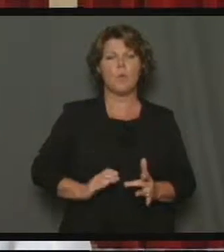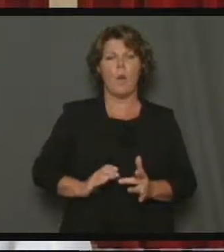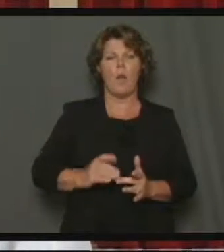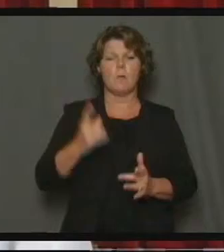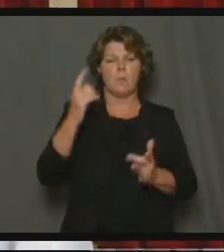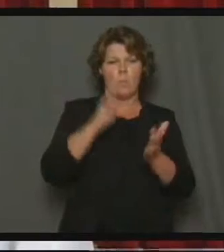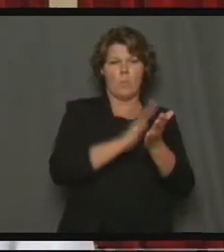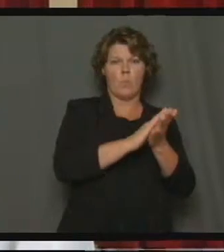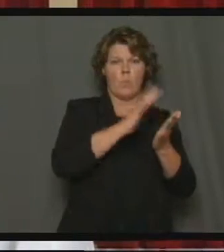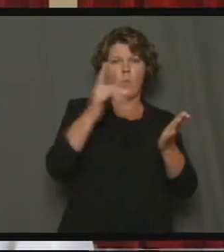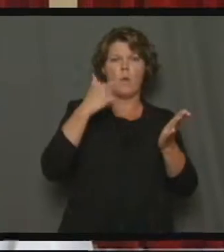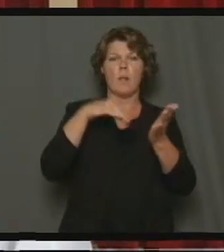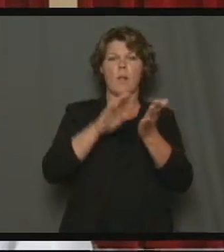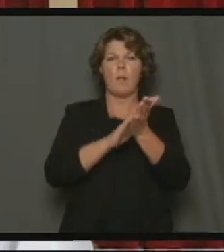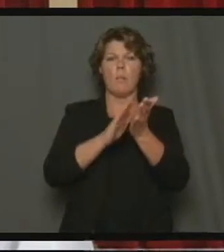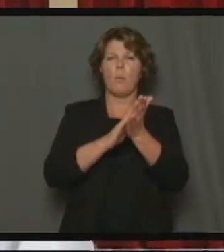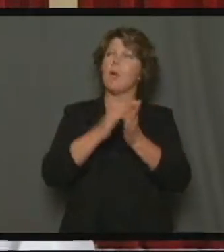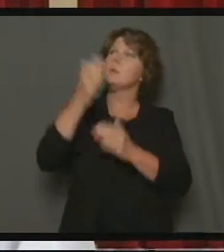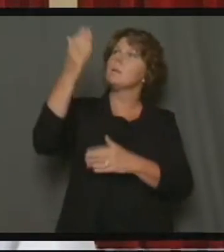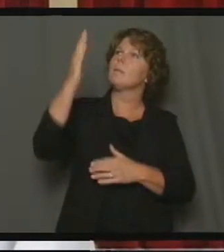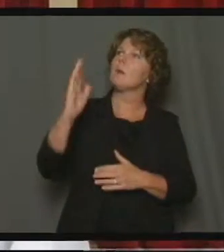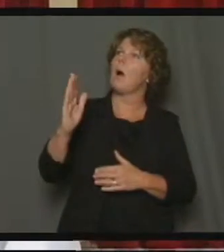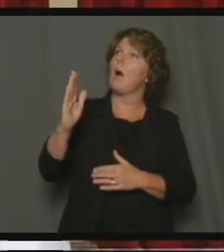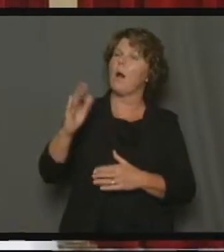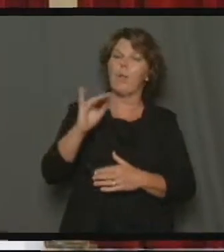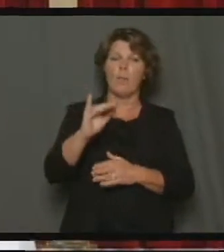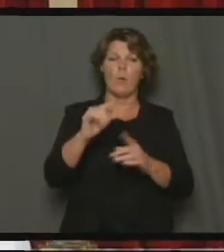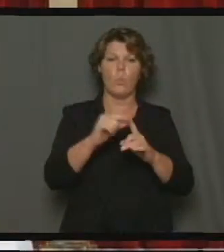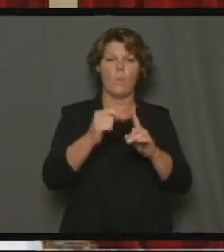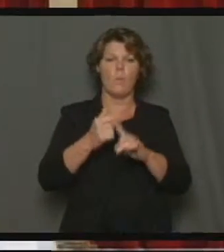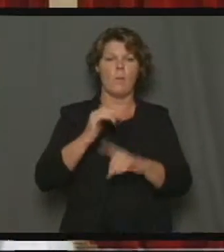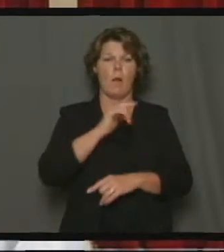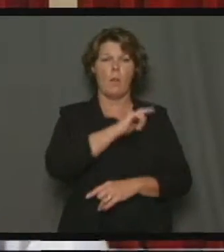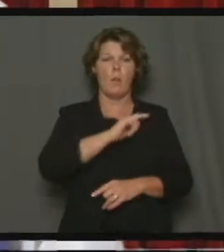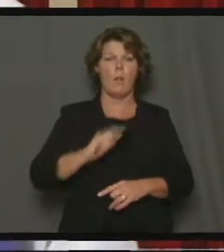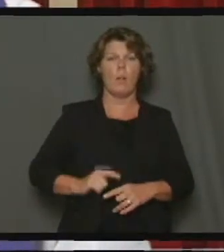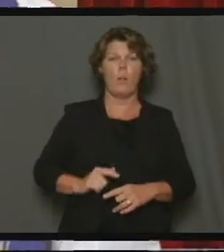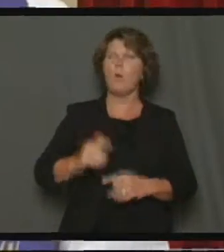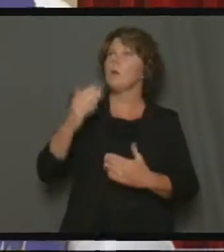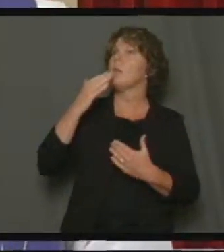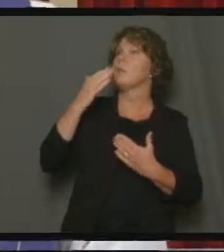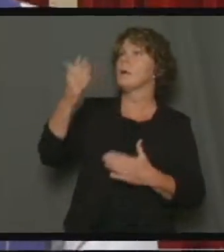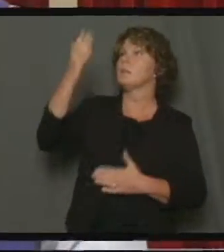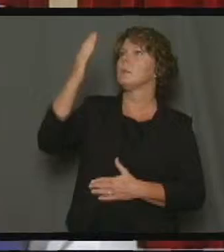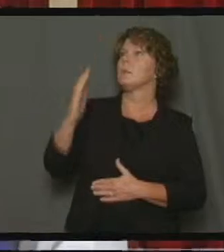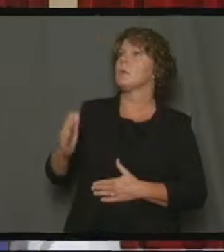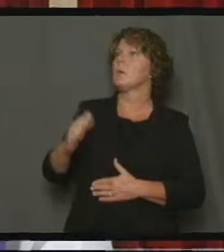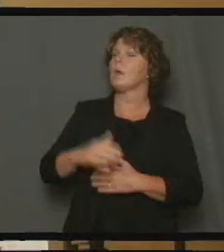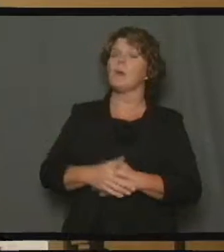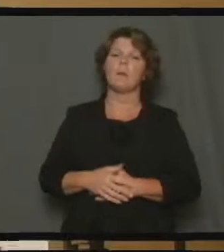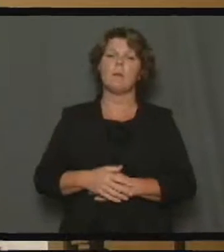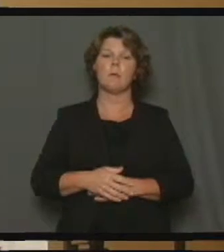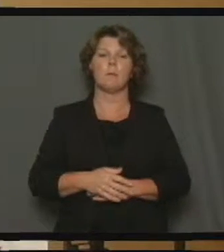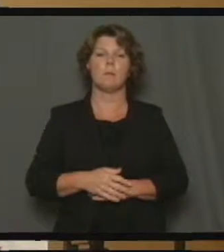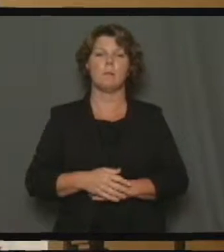the glory and praise of God. This is the word of the Lord. Thanks be to God.